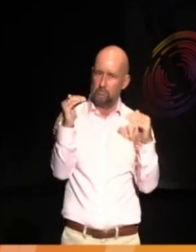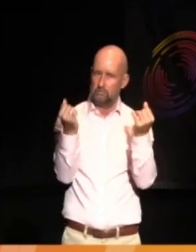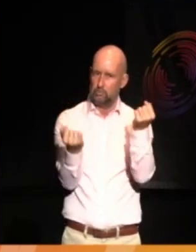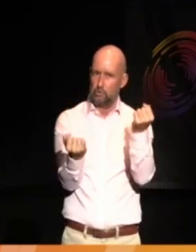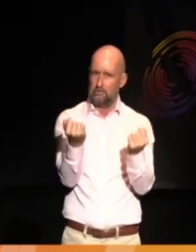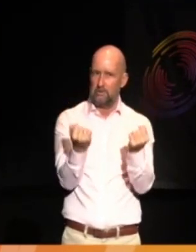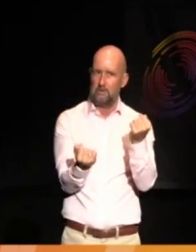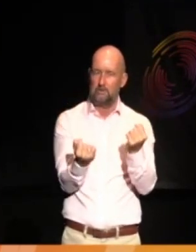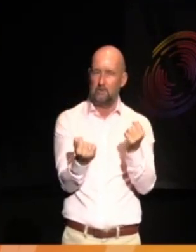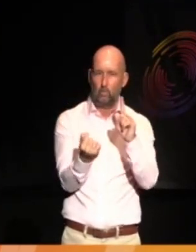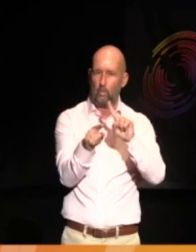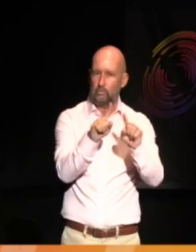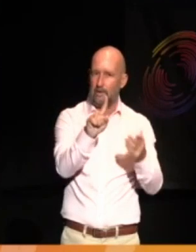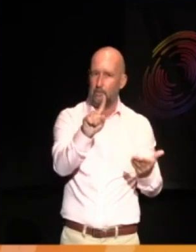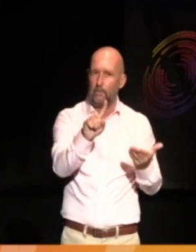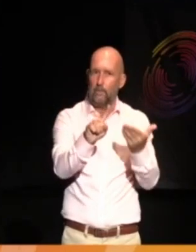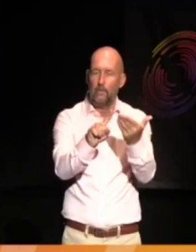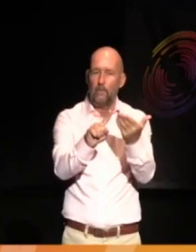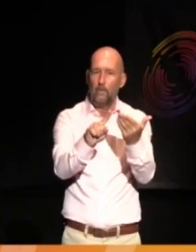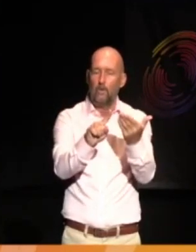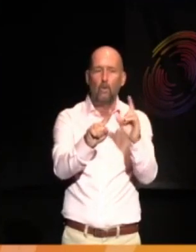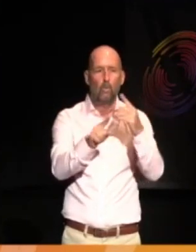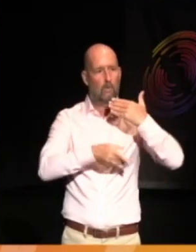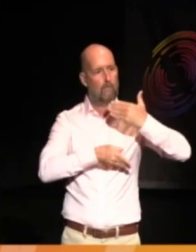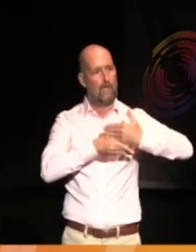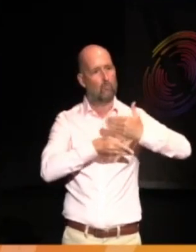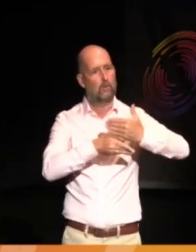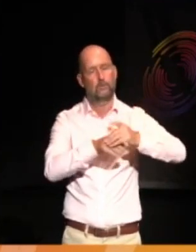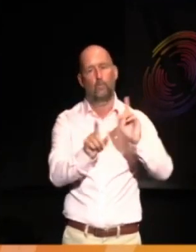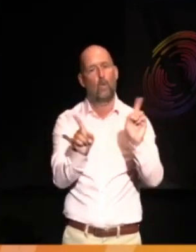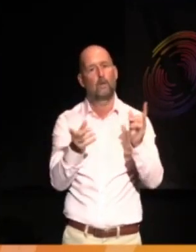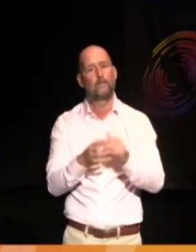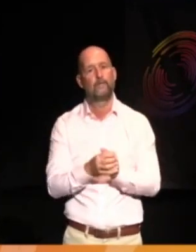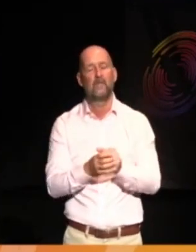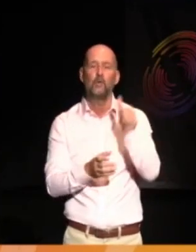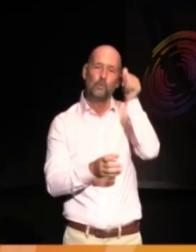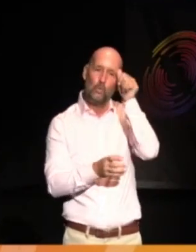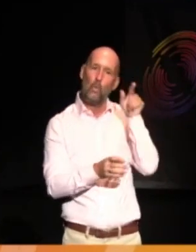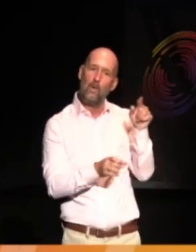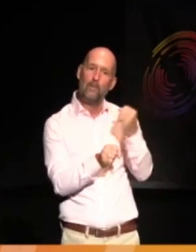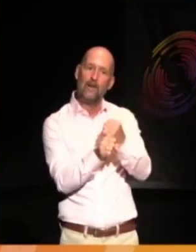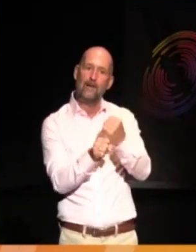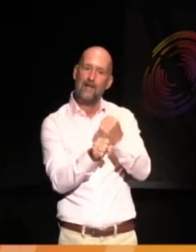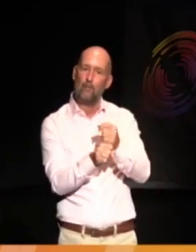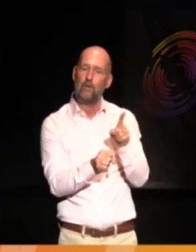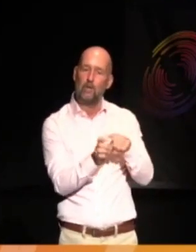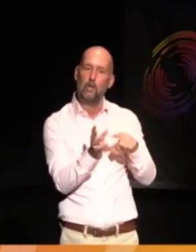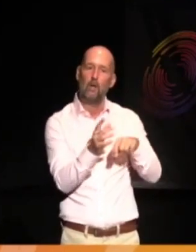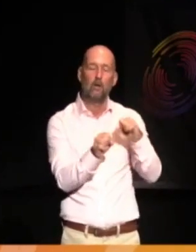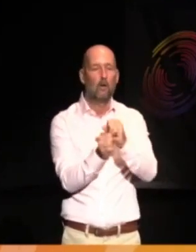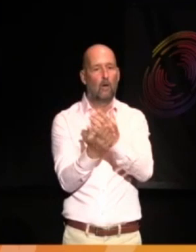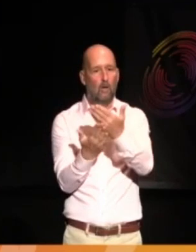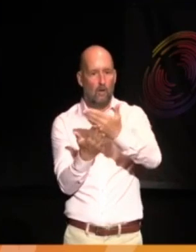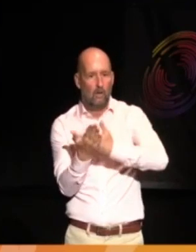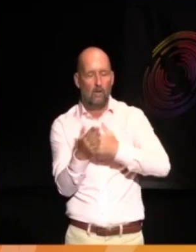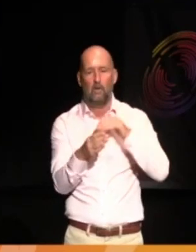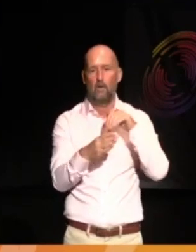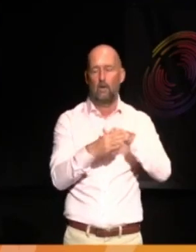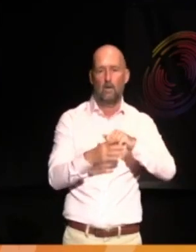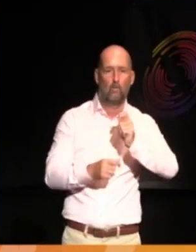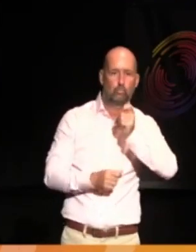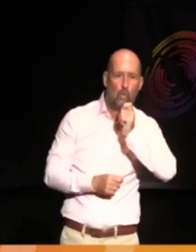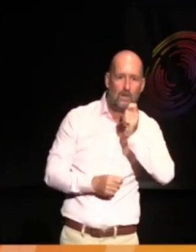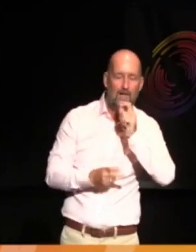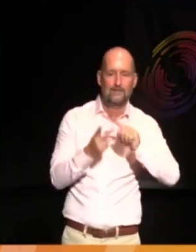to grapple towards, and what are the barriers to that. I'm sure you know him, but if you don't, he's an award-winning author, he's a broadcaster, he's